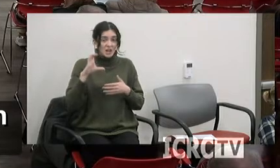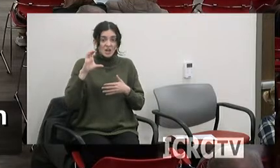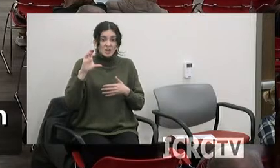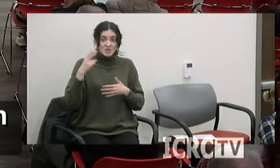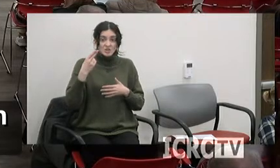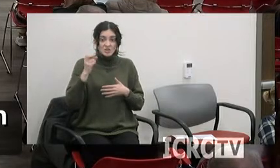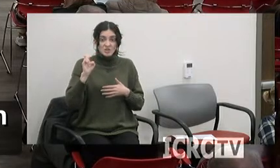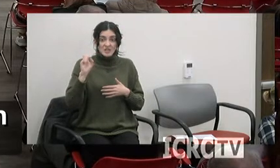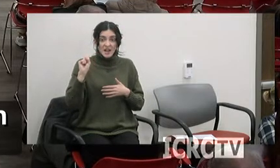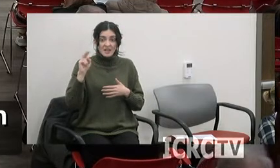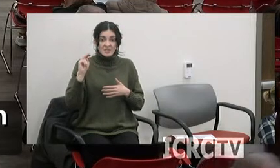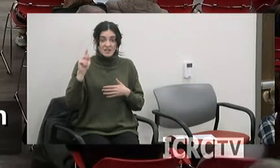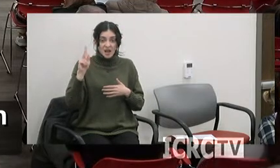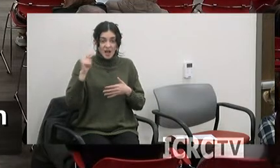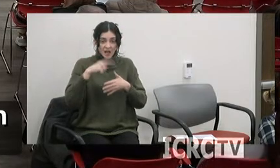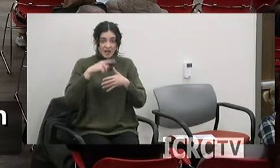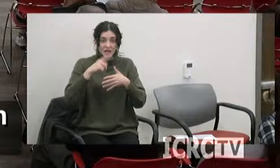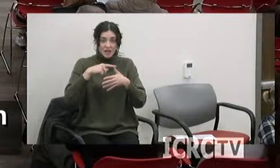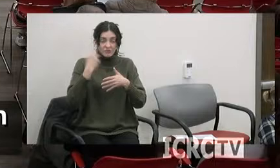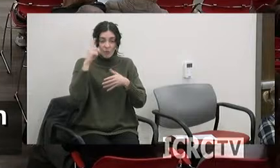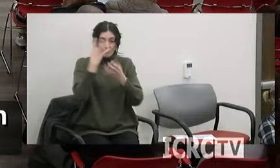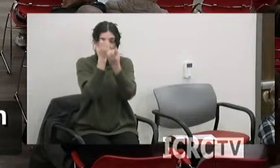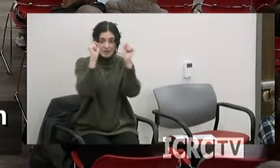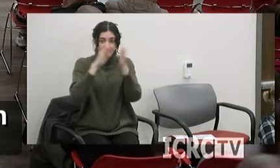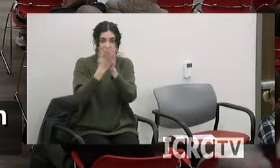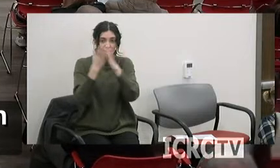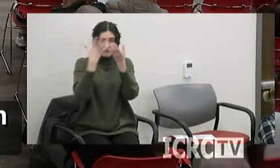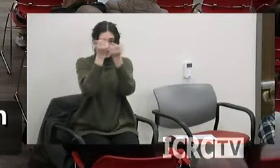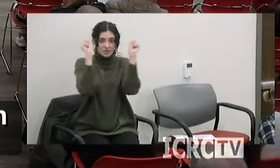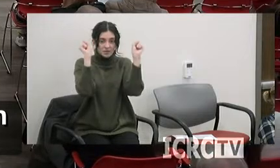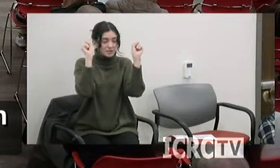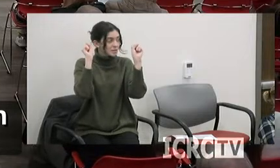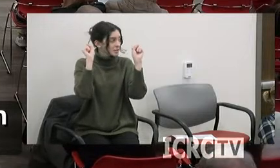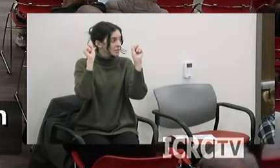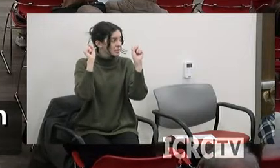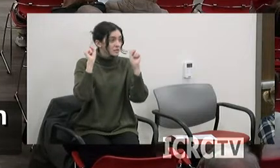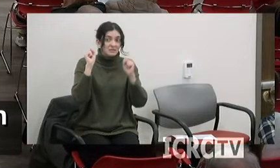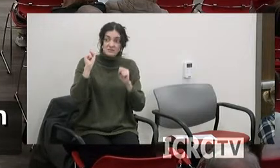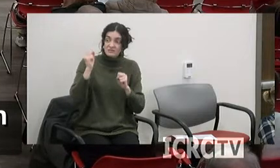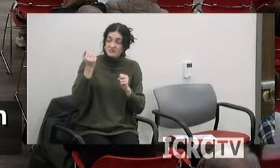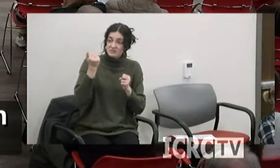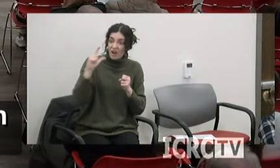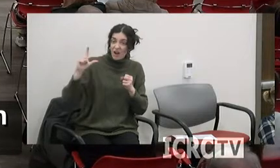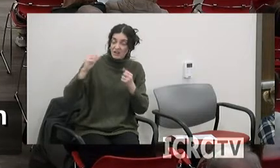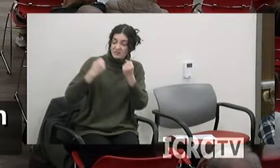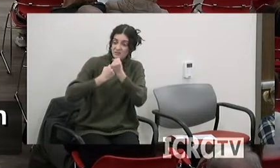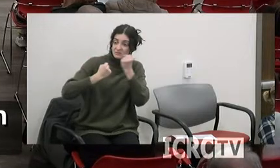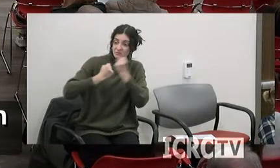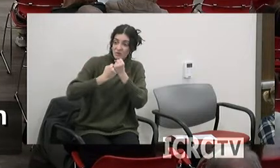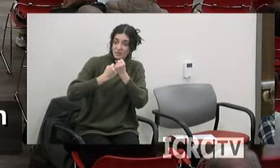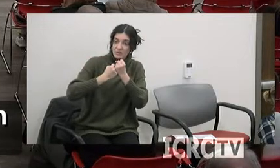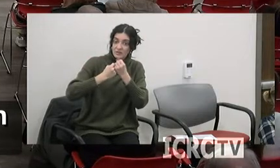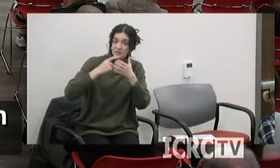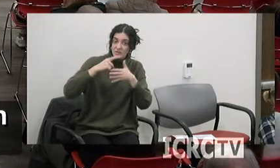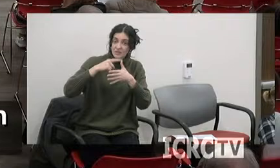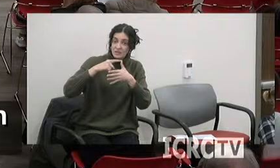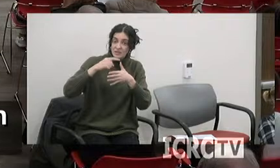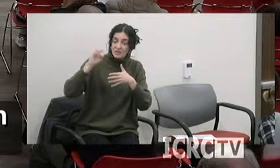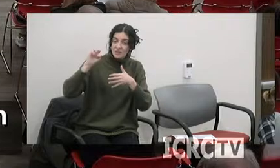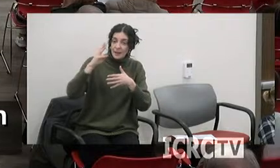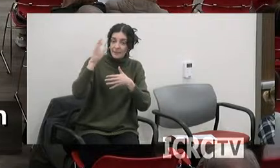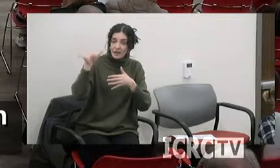tem for the organization meeting. Okay. All those in favor of electing Emily